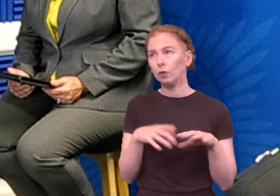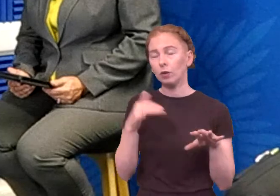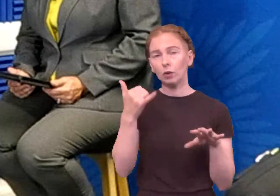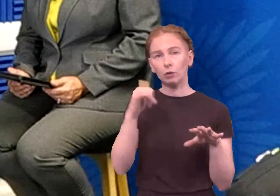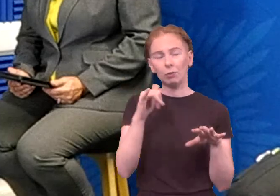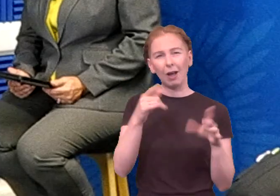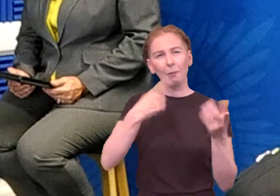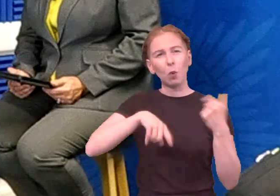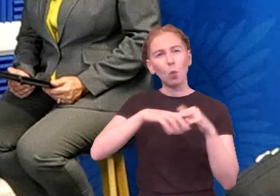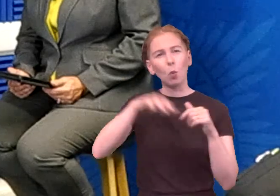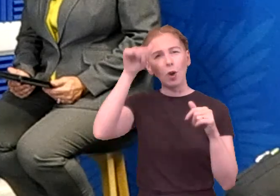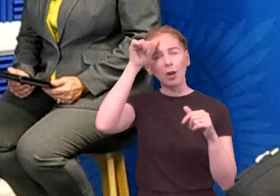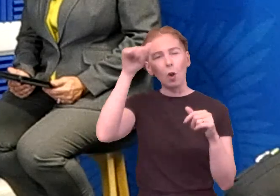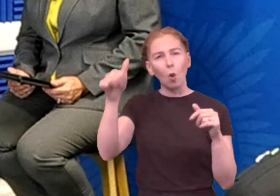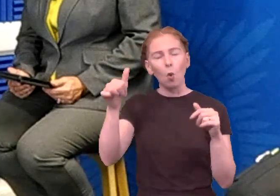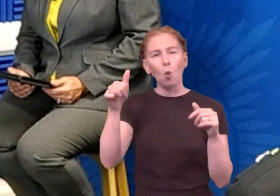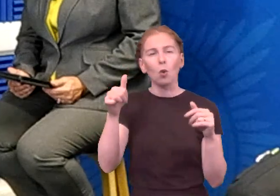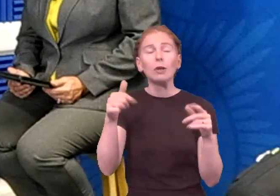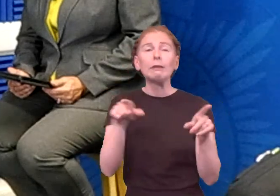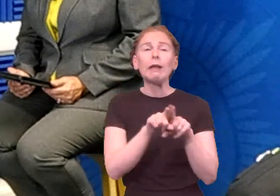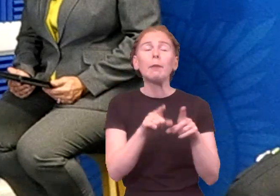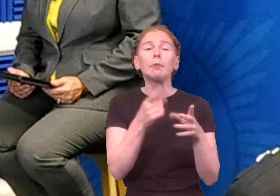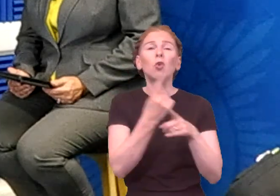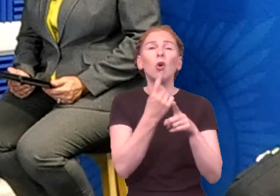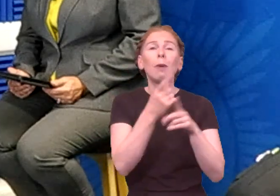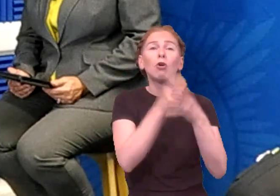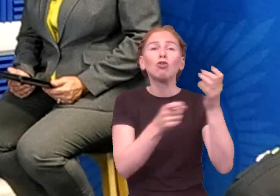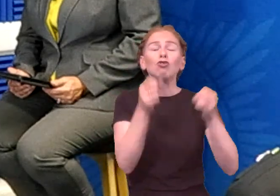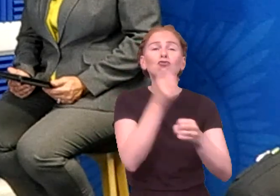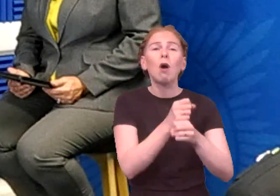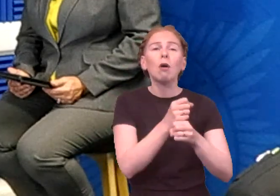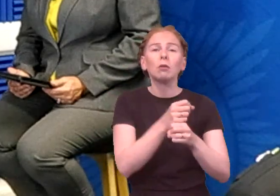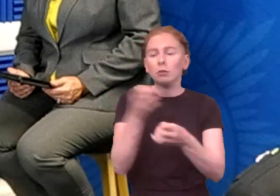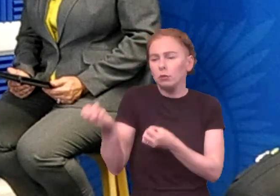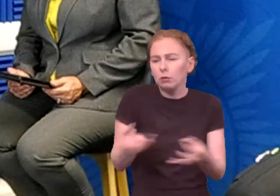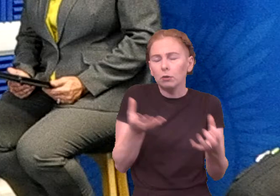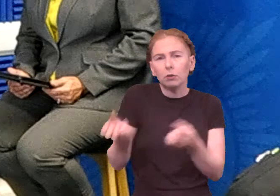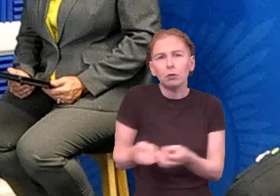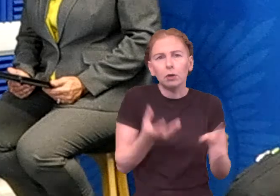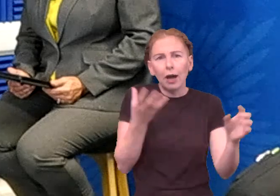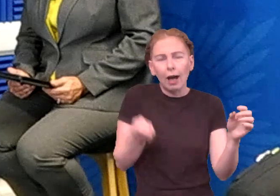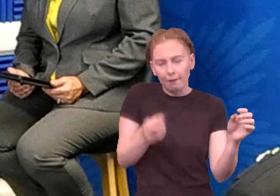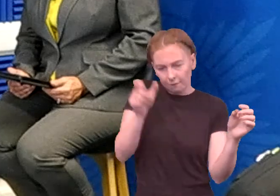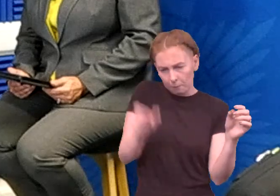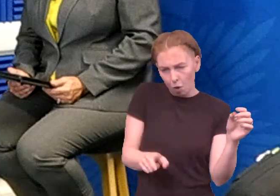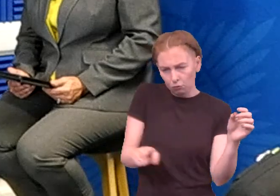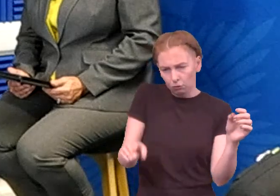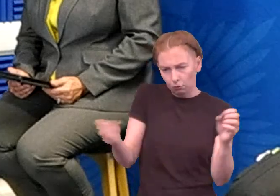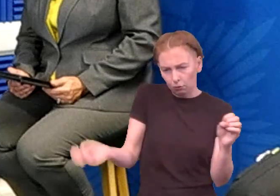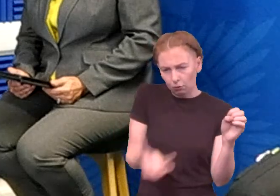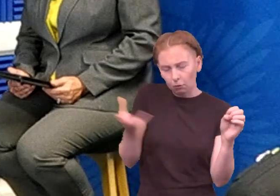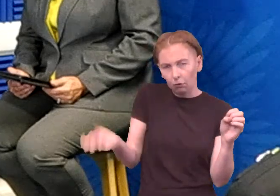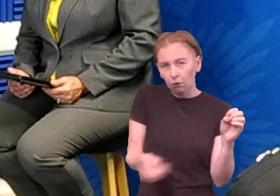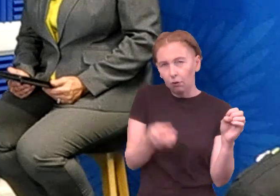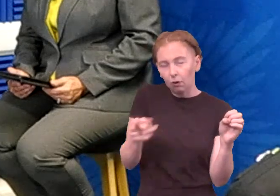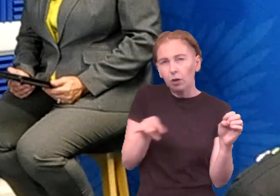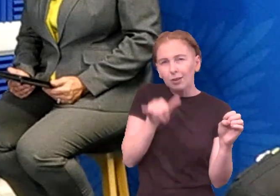from wherever. The same thing is with brothel activity. Things I've found with investigations are,